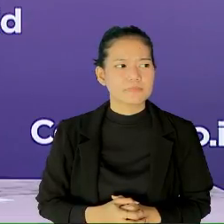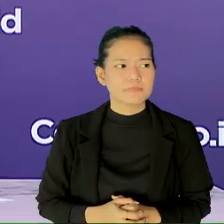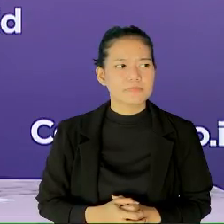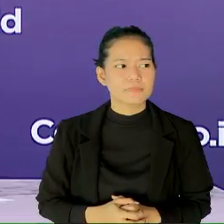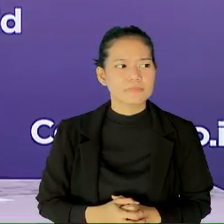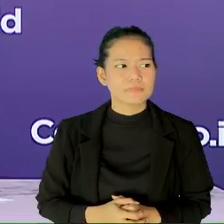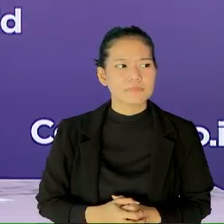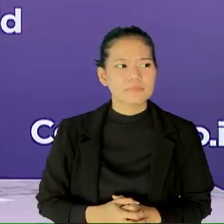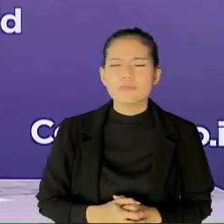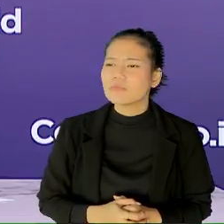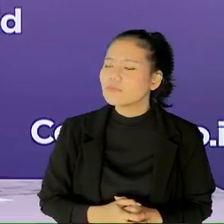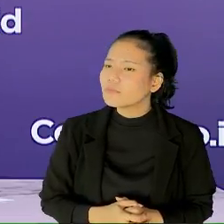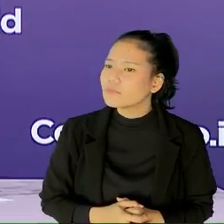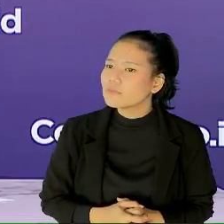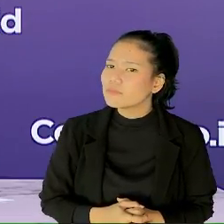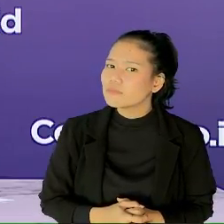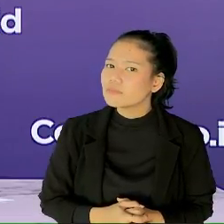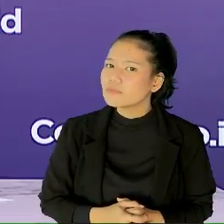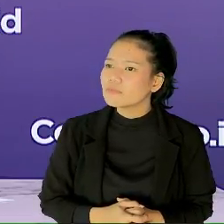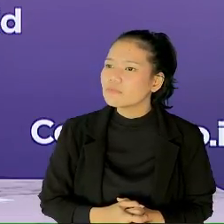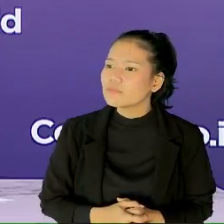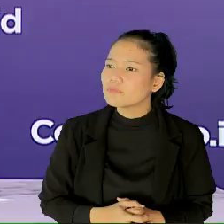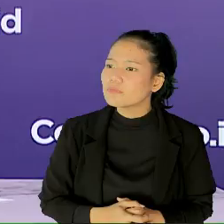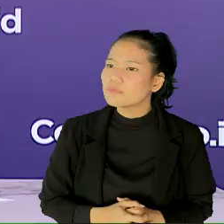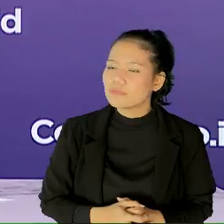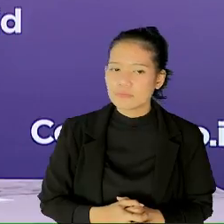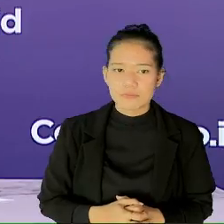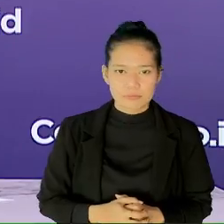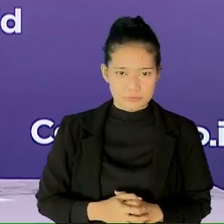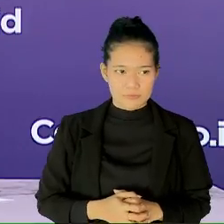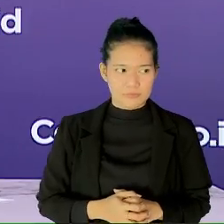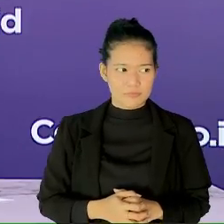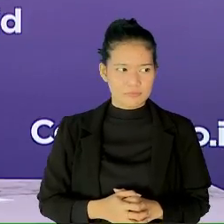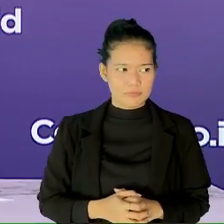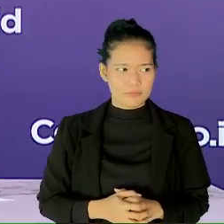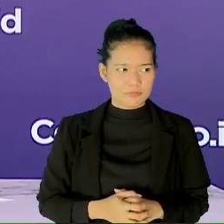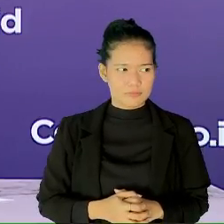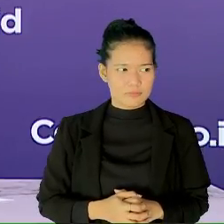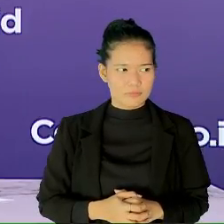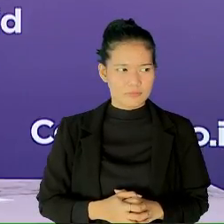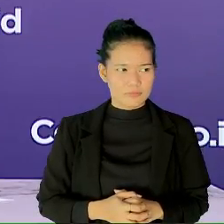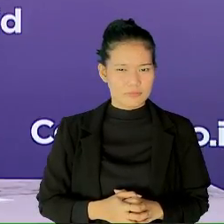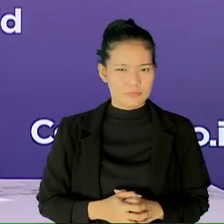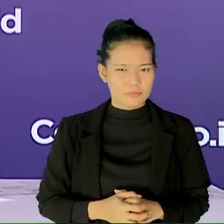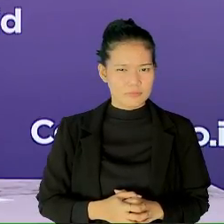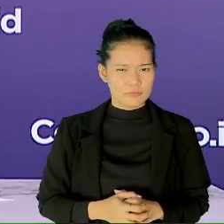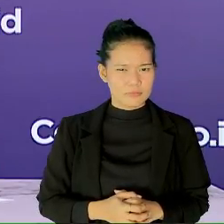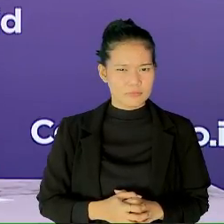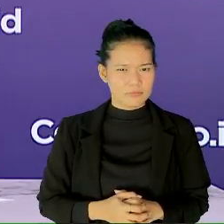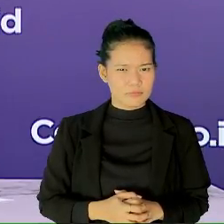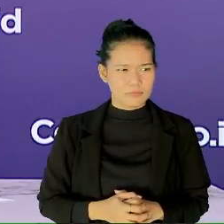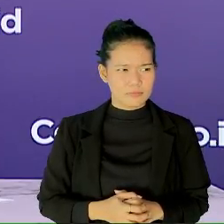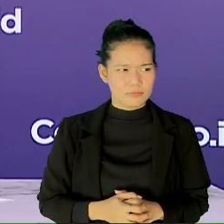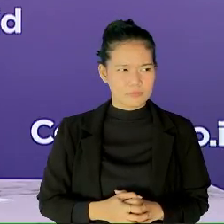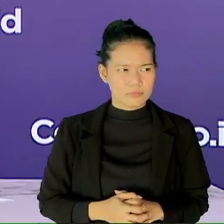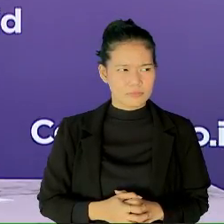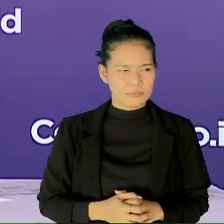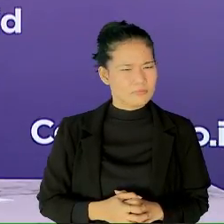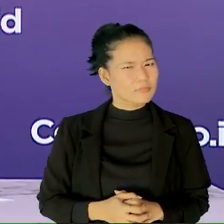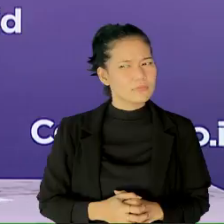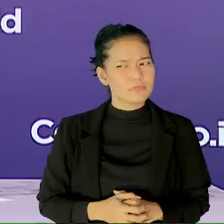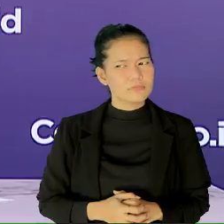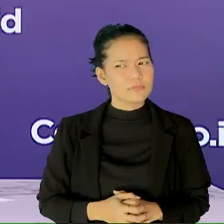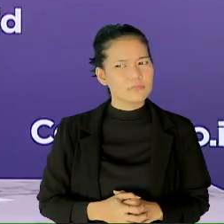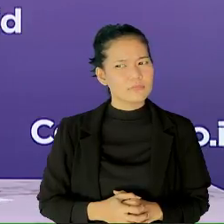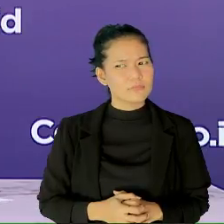Marshall. Marriott International. Why is Jakarta still on PPKM level 4? Whether we can hear you. While active